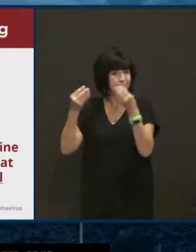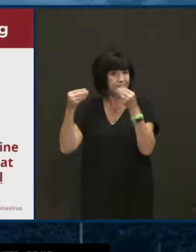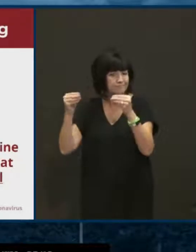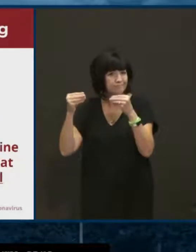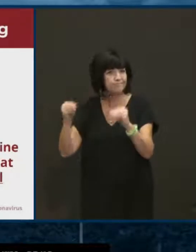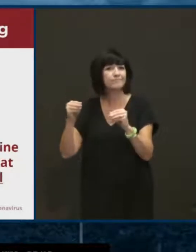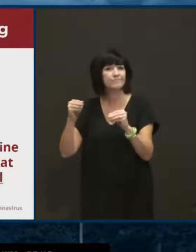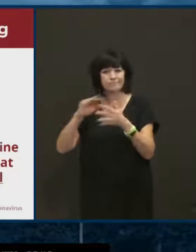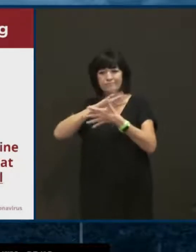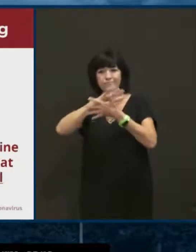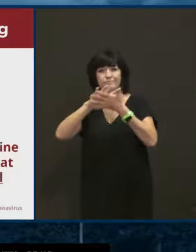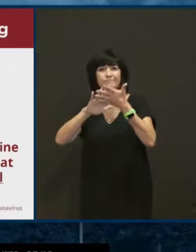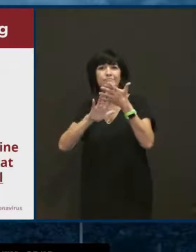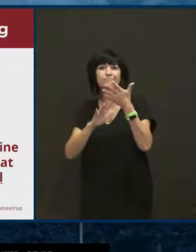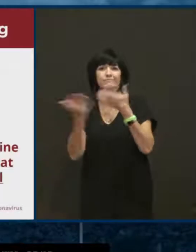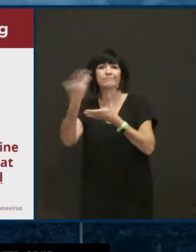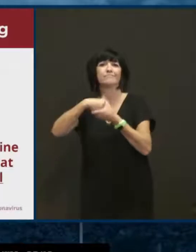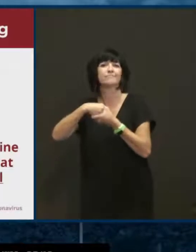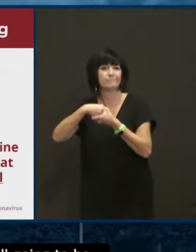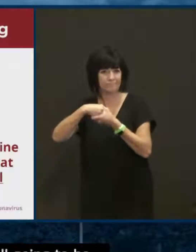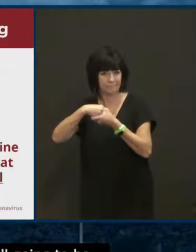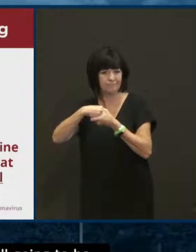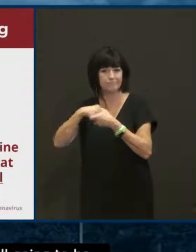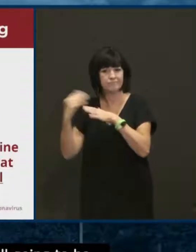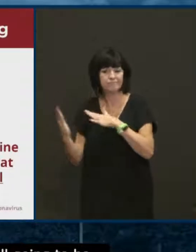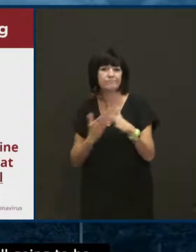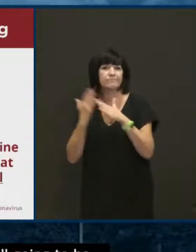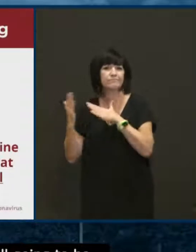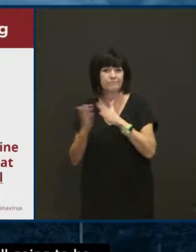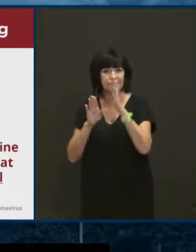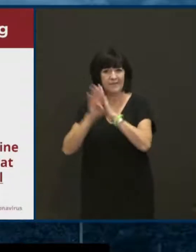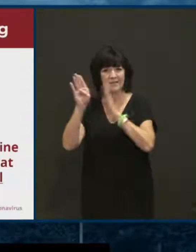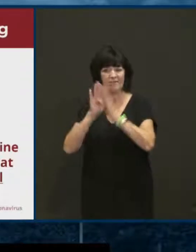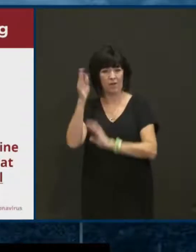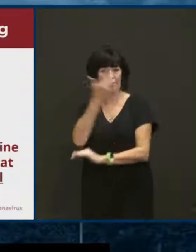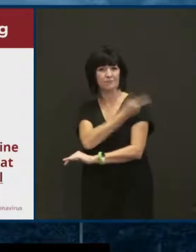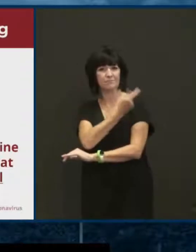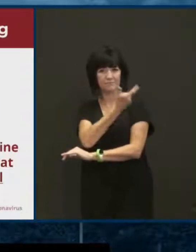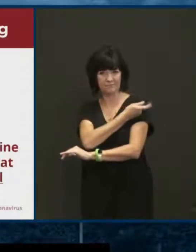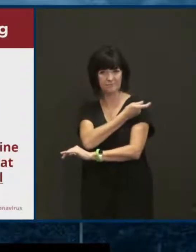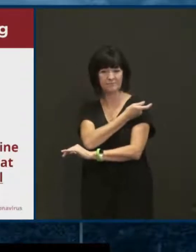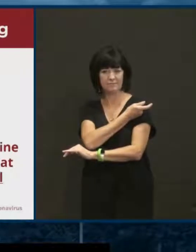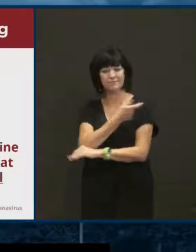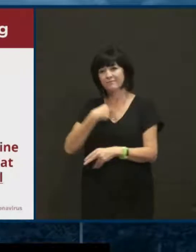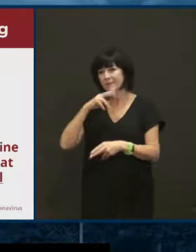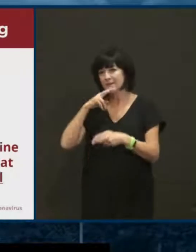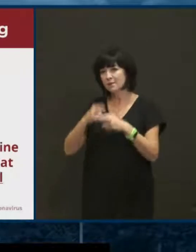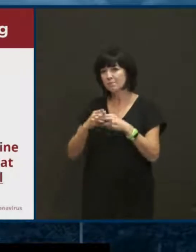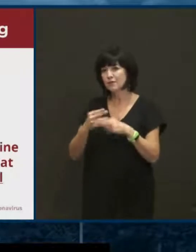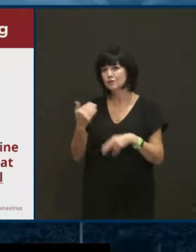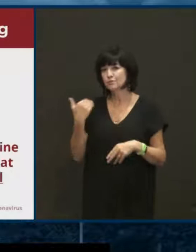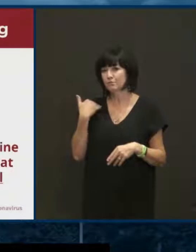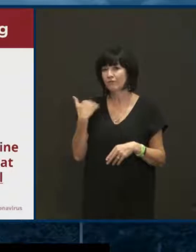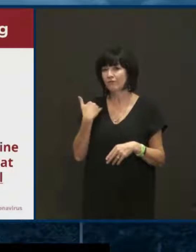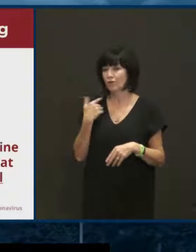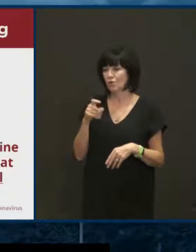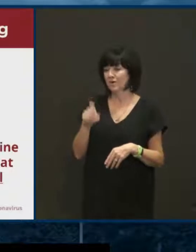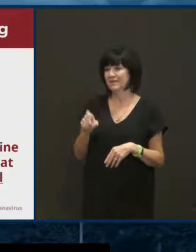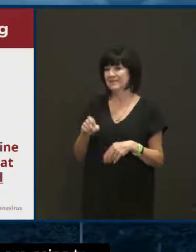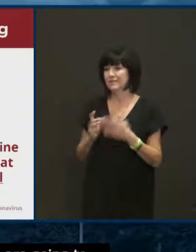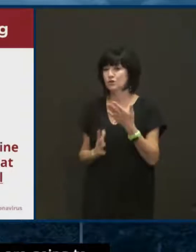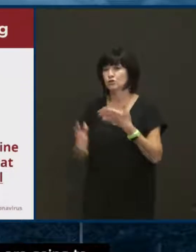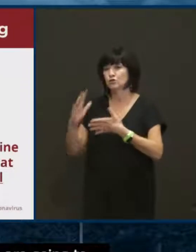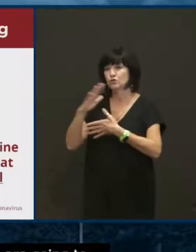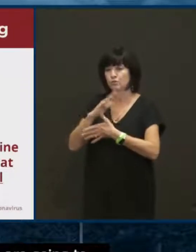extremely important. But also important, and I've mentioned this before, is we're going to need to prioritize who gets the